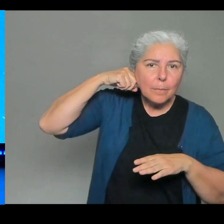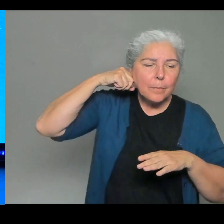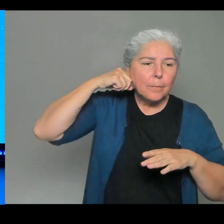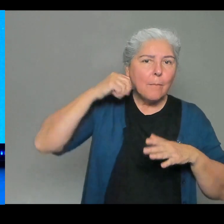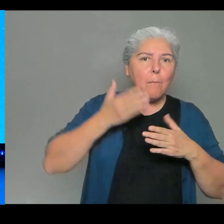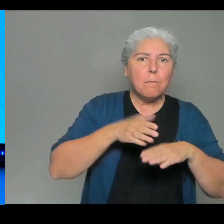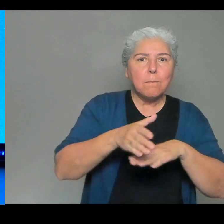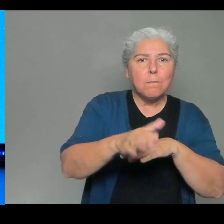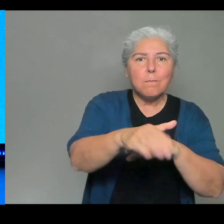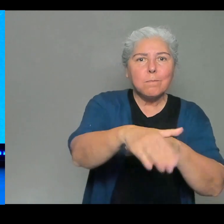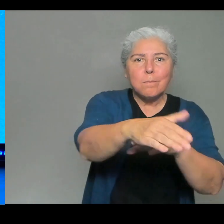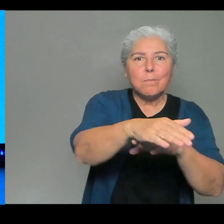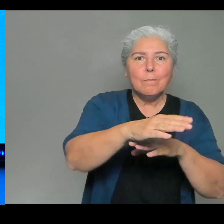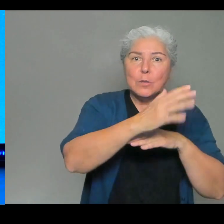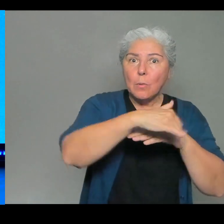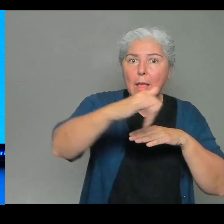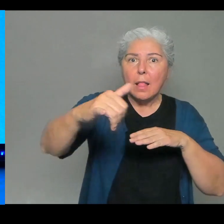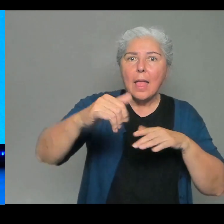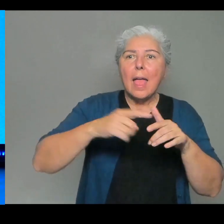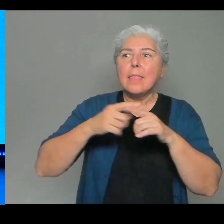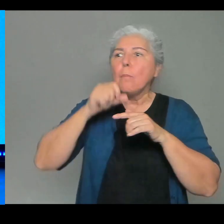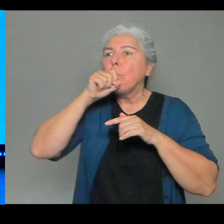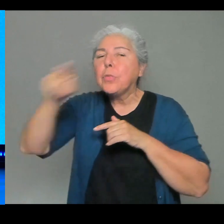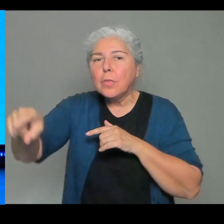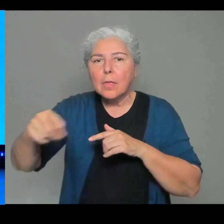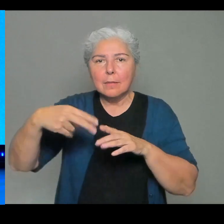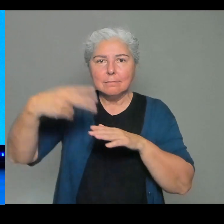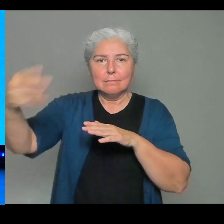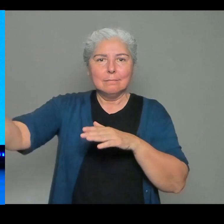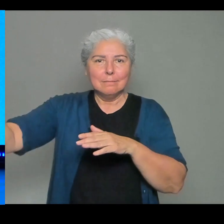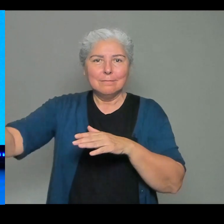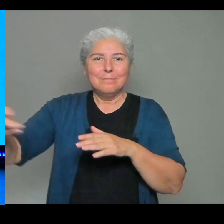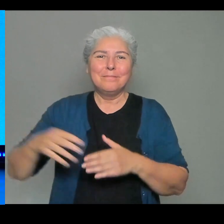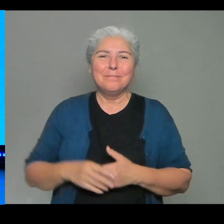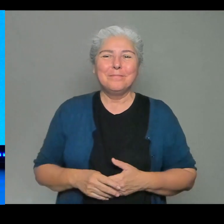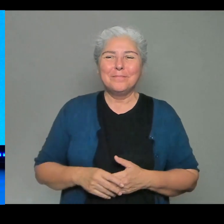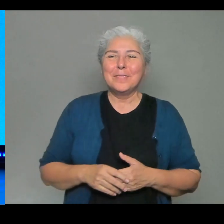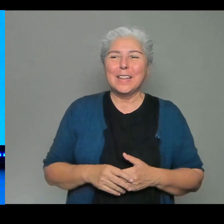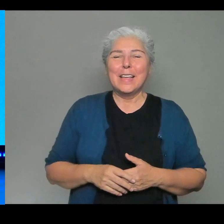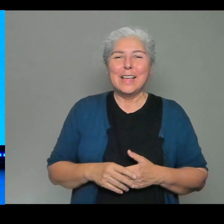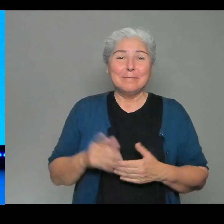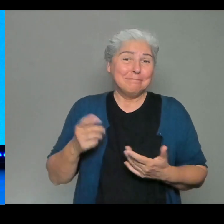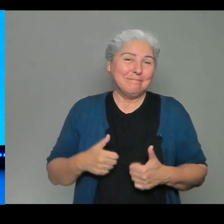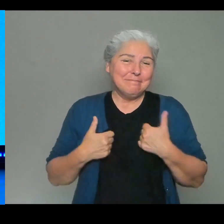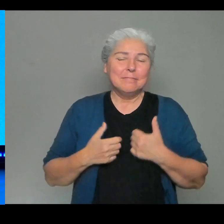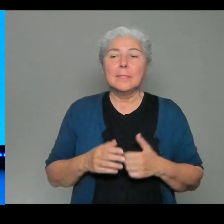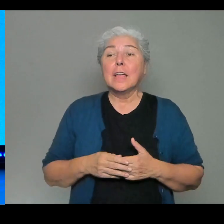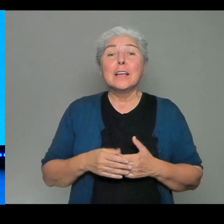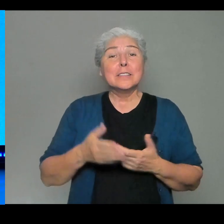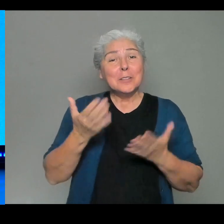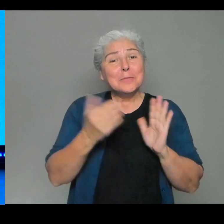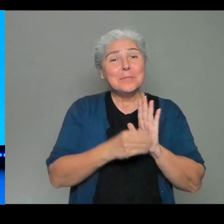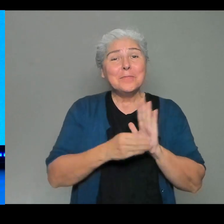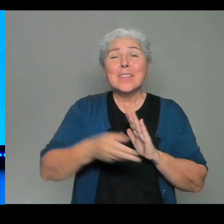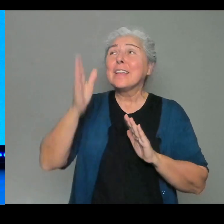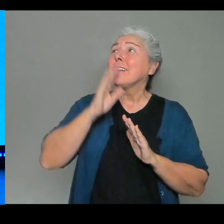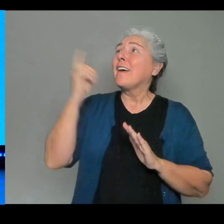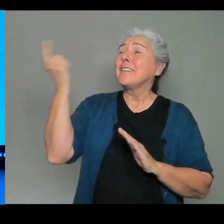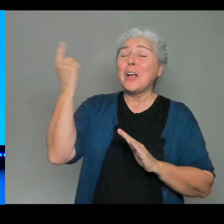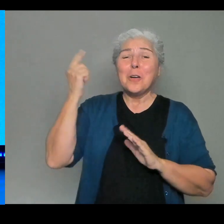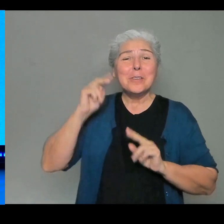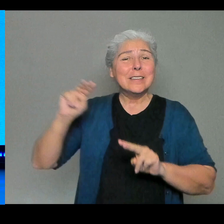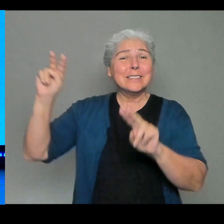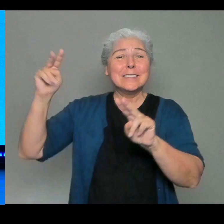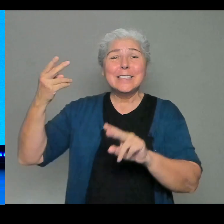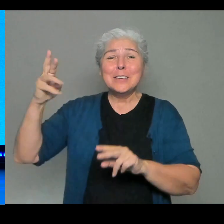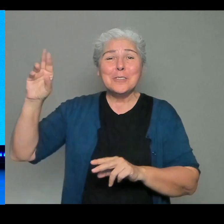them out. And it's like, God said, no, I'm going to fix this my way. God is always the hero. Say, God is always the hero. Say, God is always the